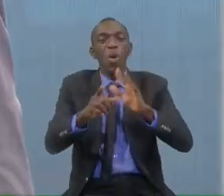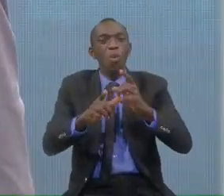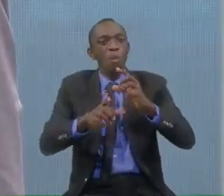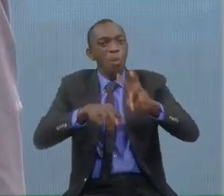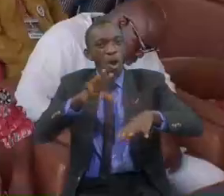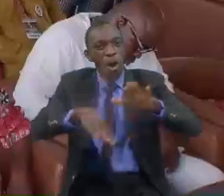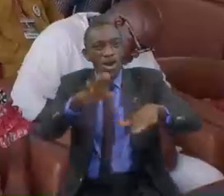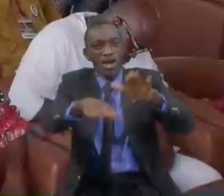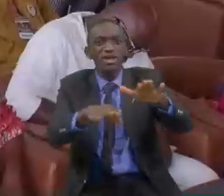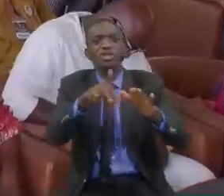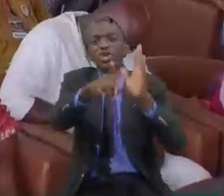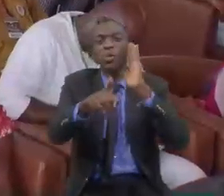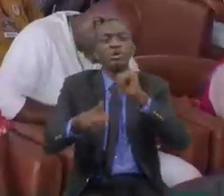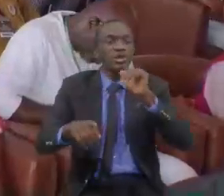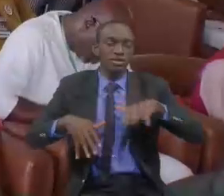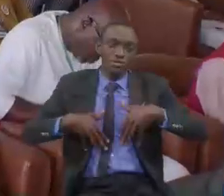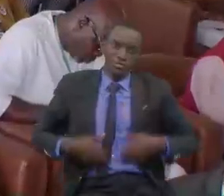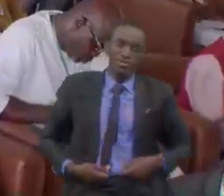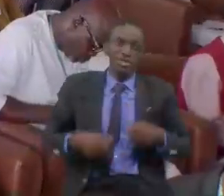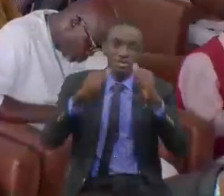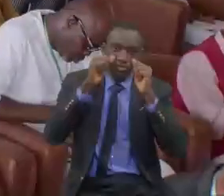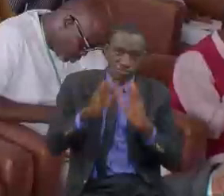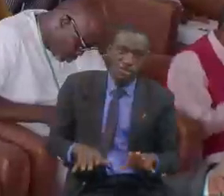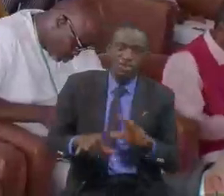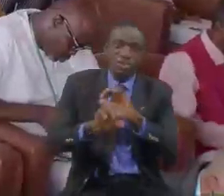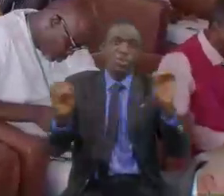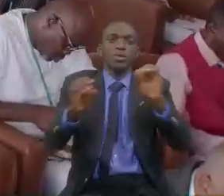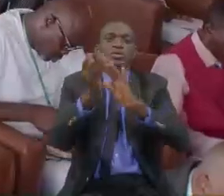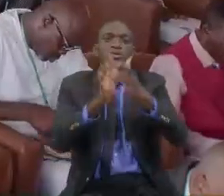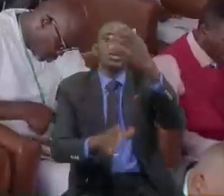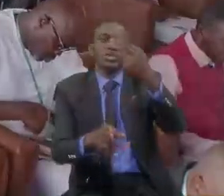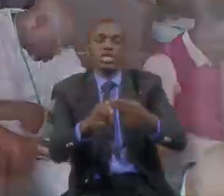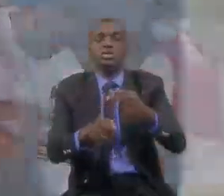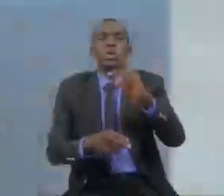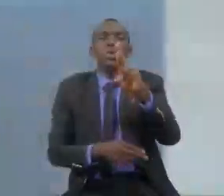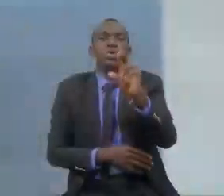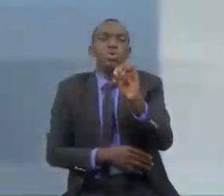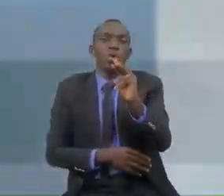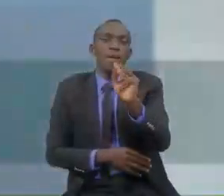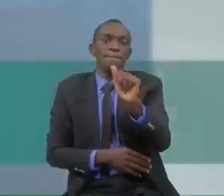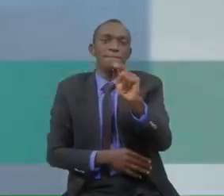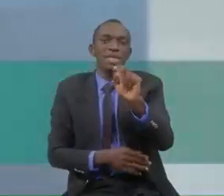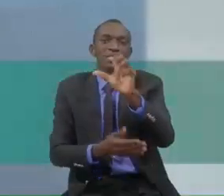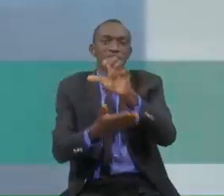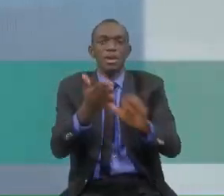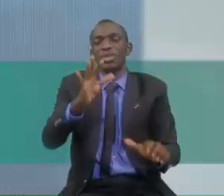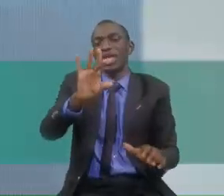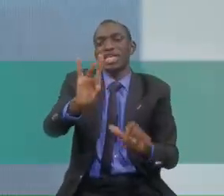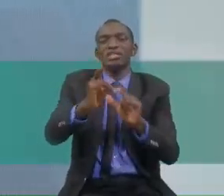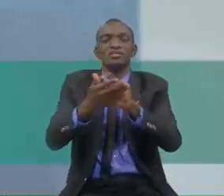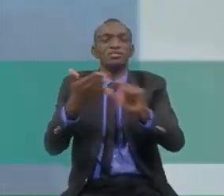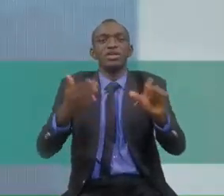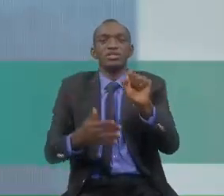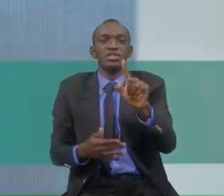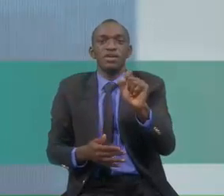will not faint. Romans chapter 8, verse 11. But if the spirit